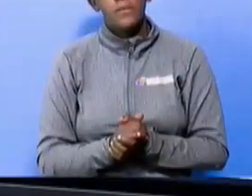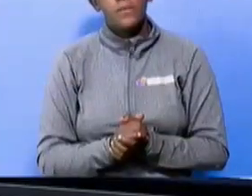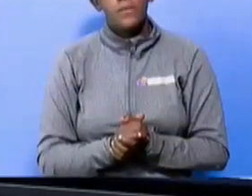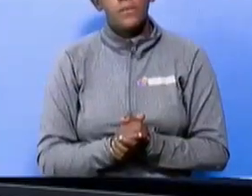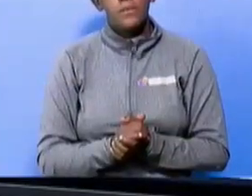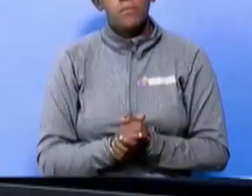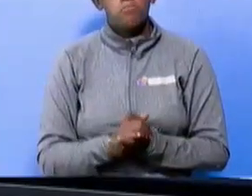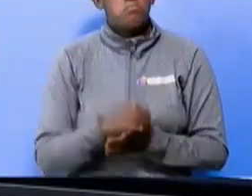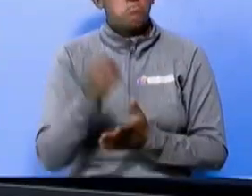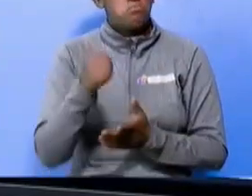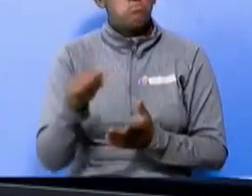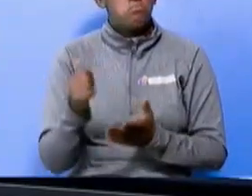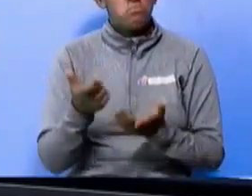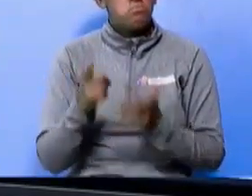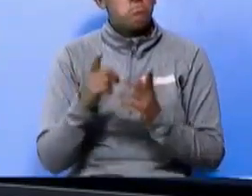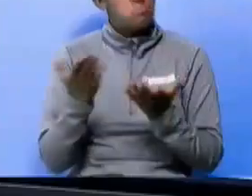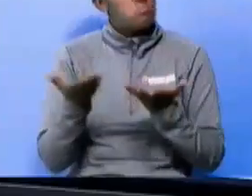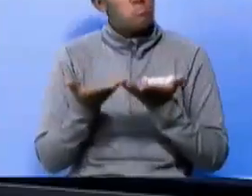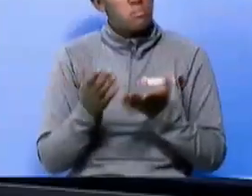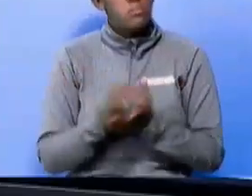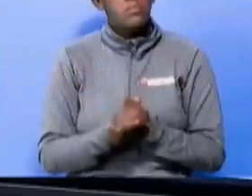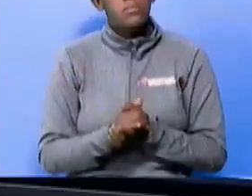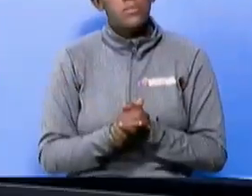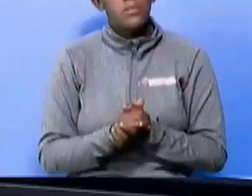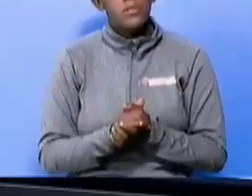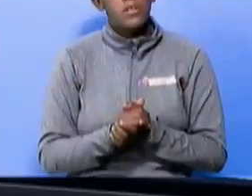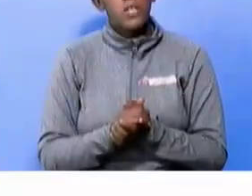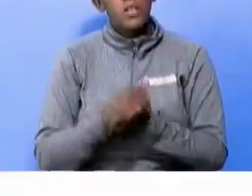Any other? Come on. Right.